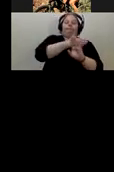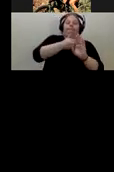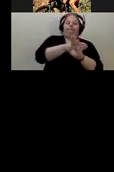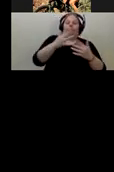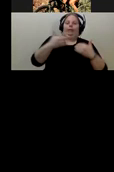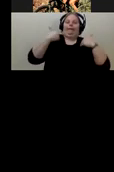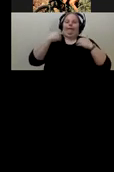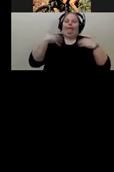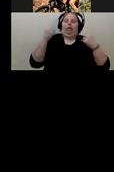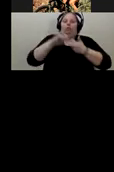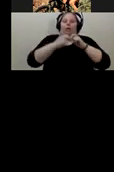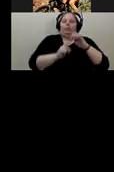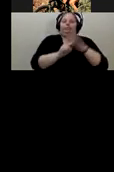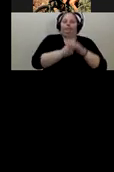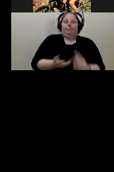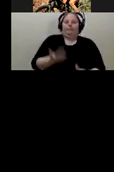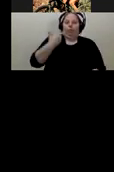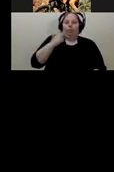is higher. So